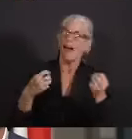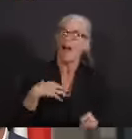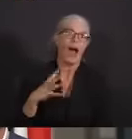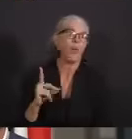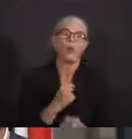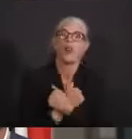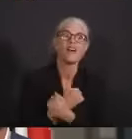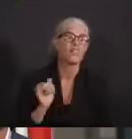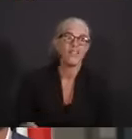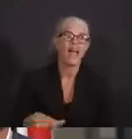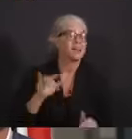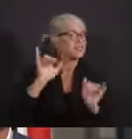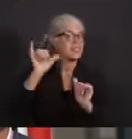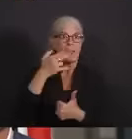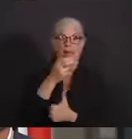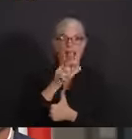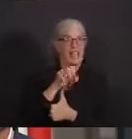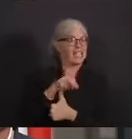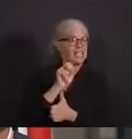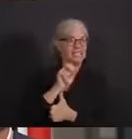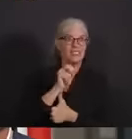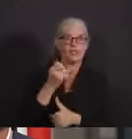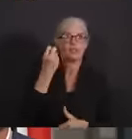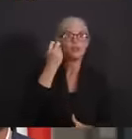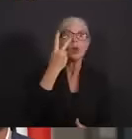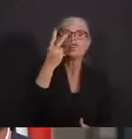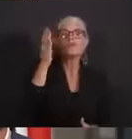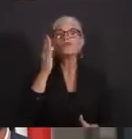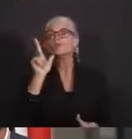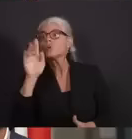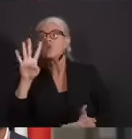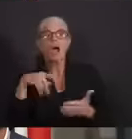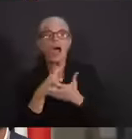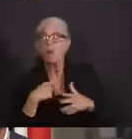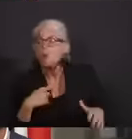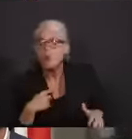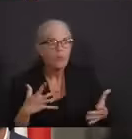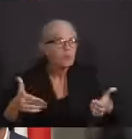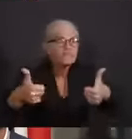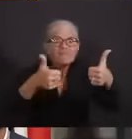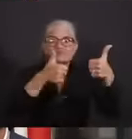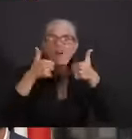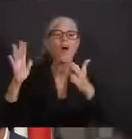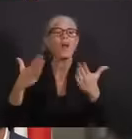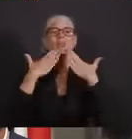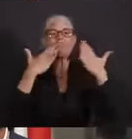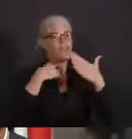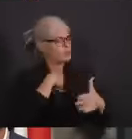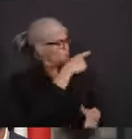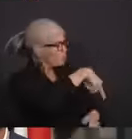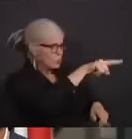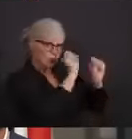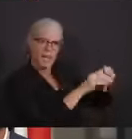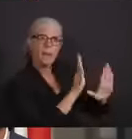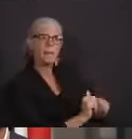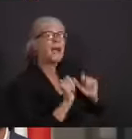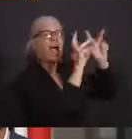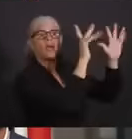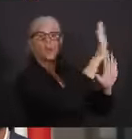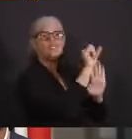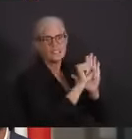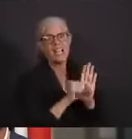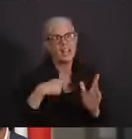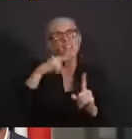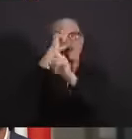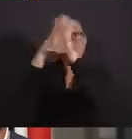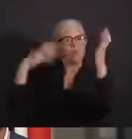do, just like Helene. And then 12, 24 hours later, it was fine. Thank you. And you guys go back home. We would love to do that. I'm hoping that we're